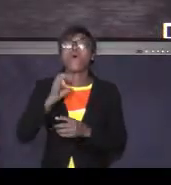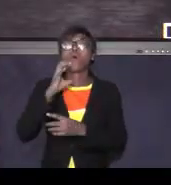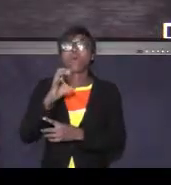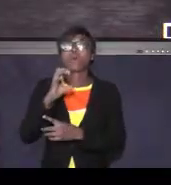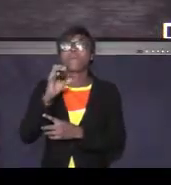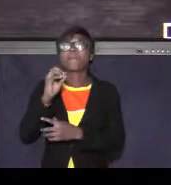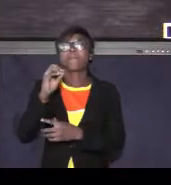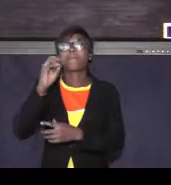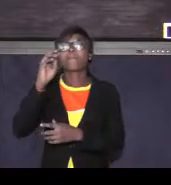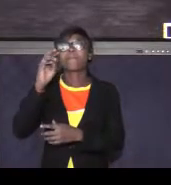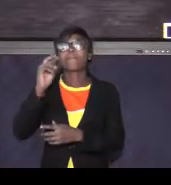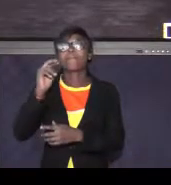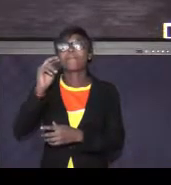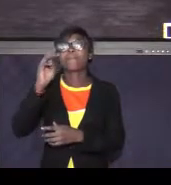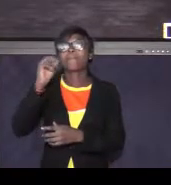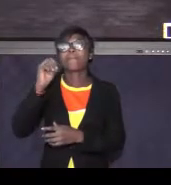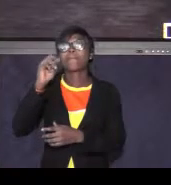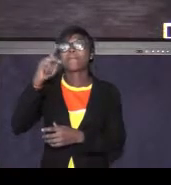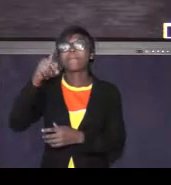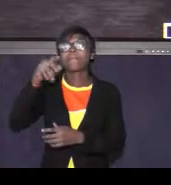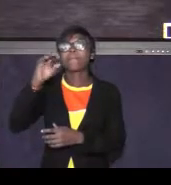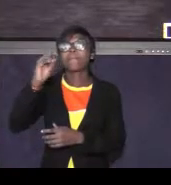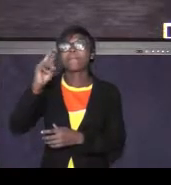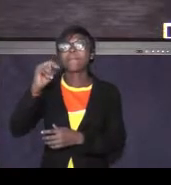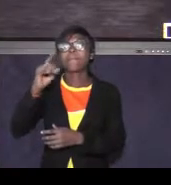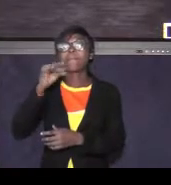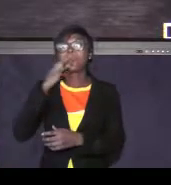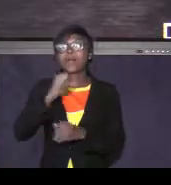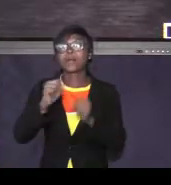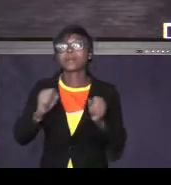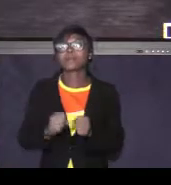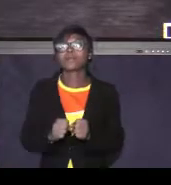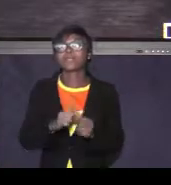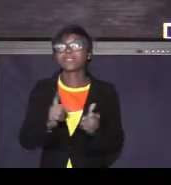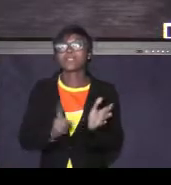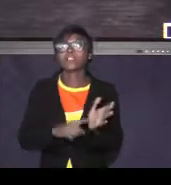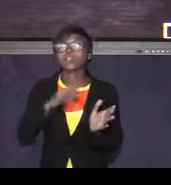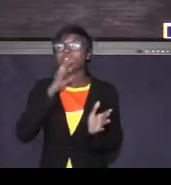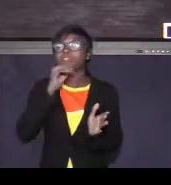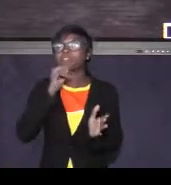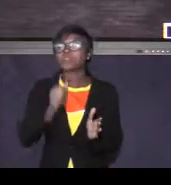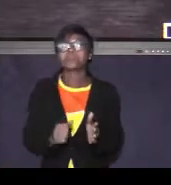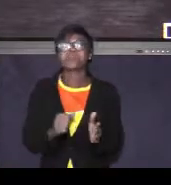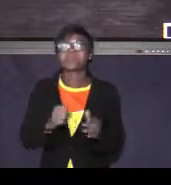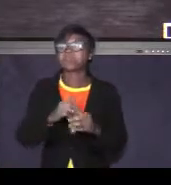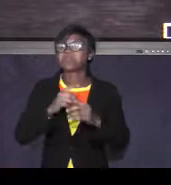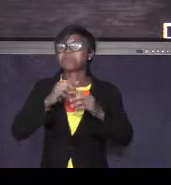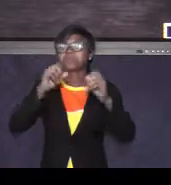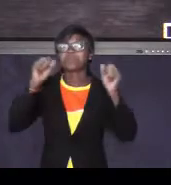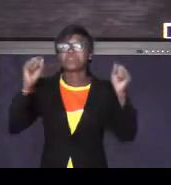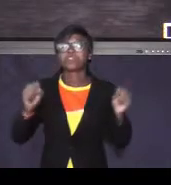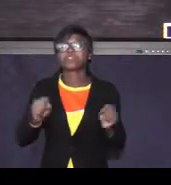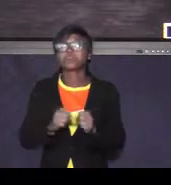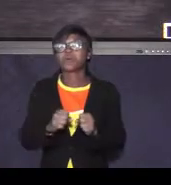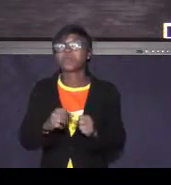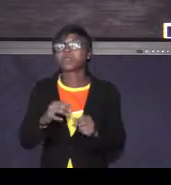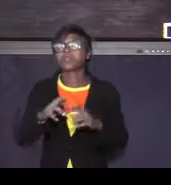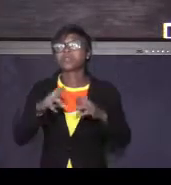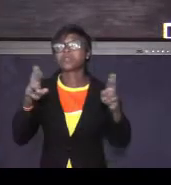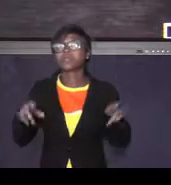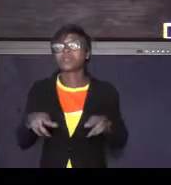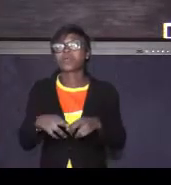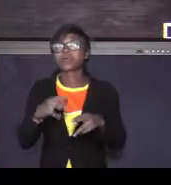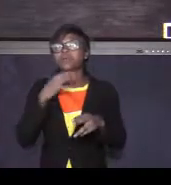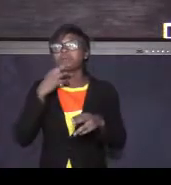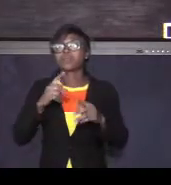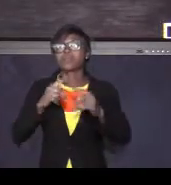looking at like an inverted H. An H facing backwards. Obviously, this is not a square, it is not a rectangle, it is